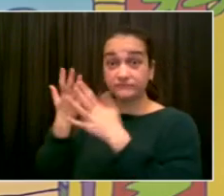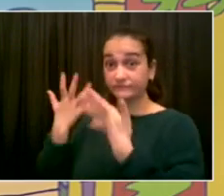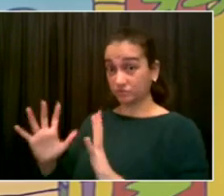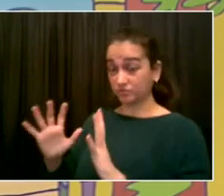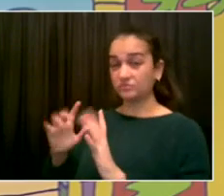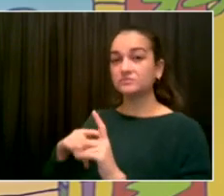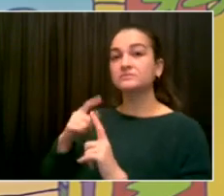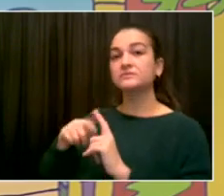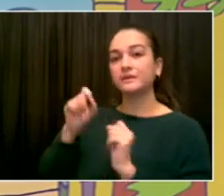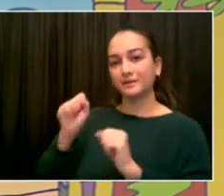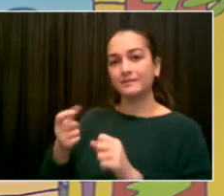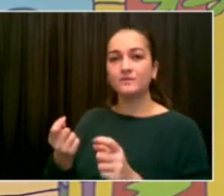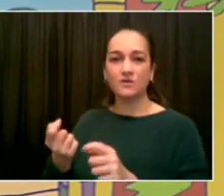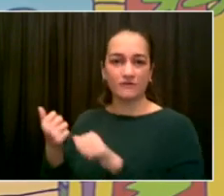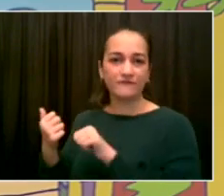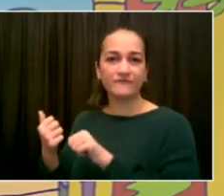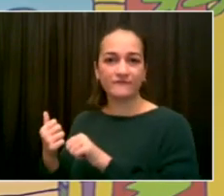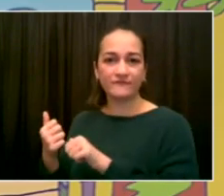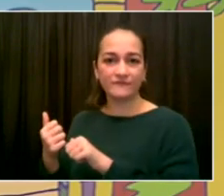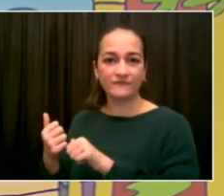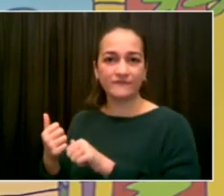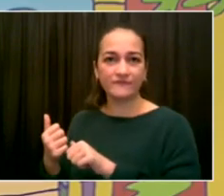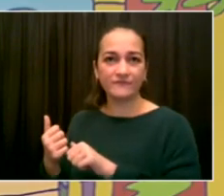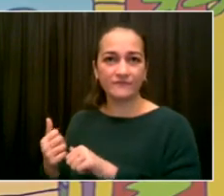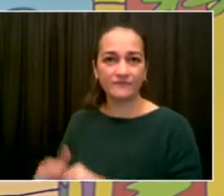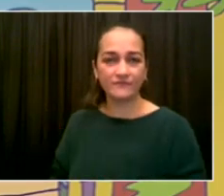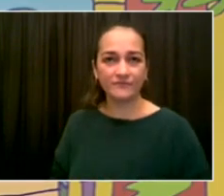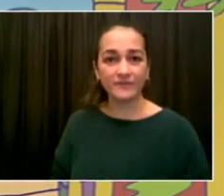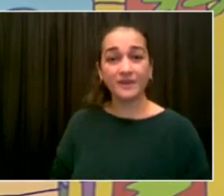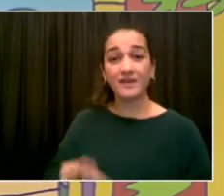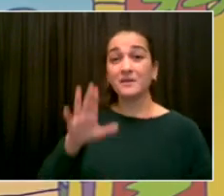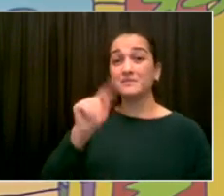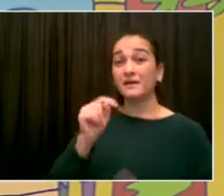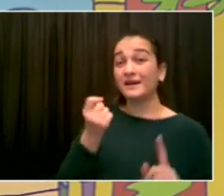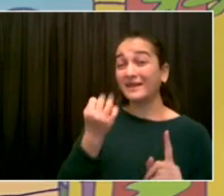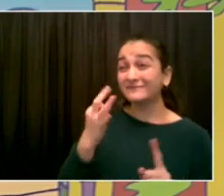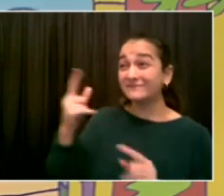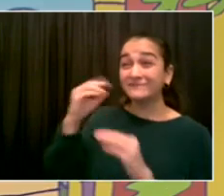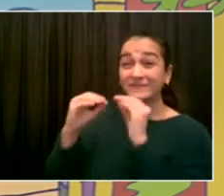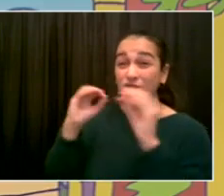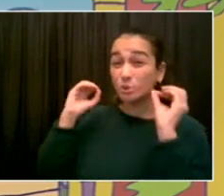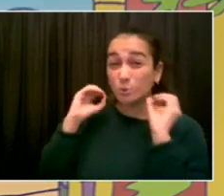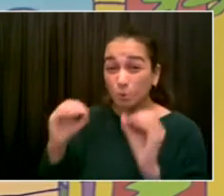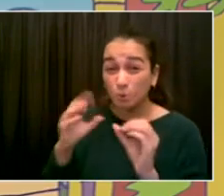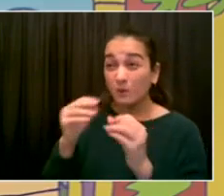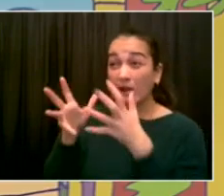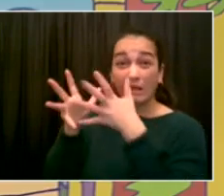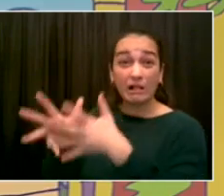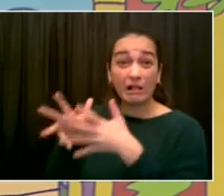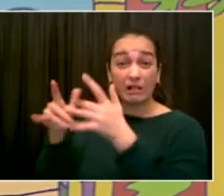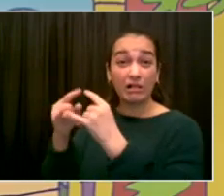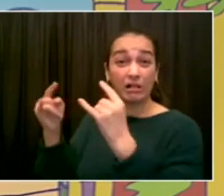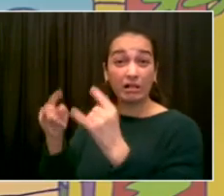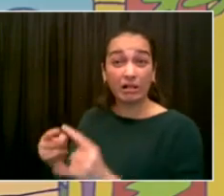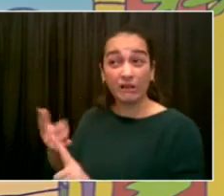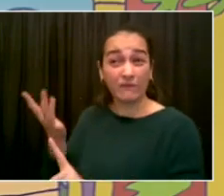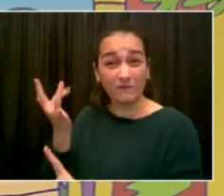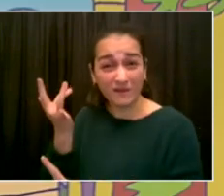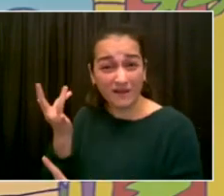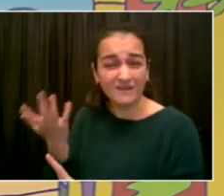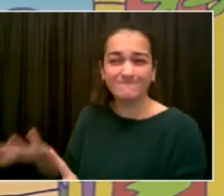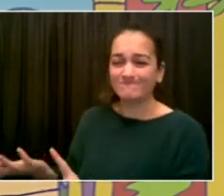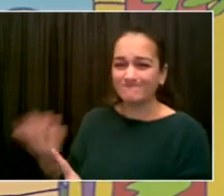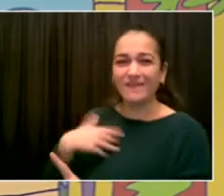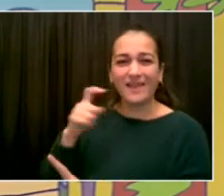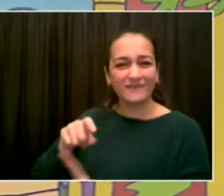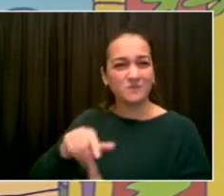with both the DOB enforcement and even taking legal action when a building owner is